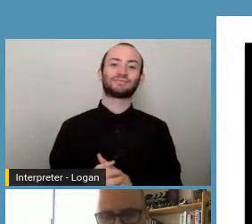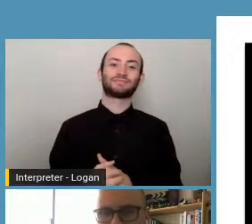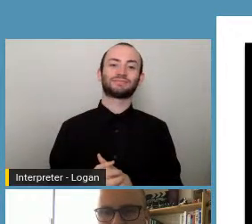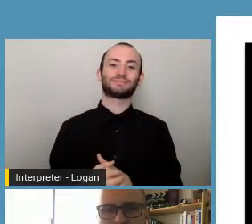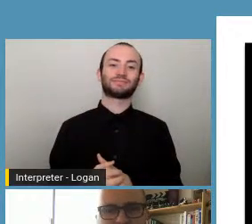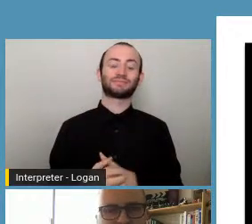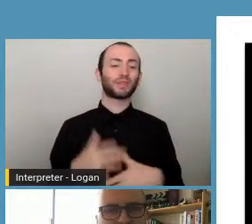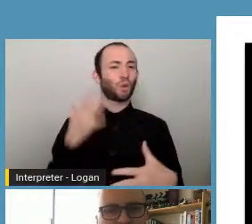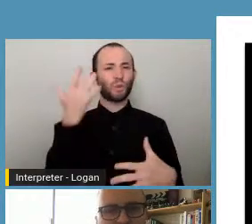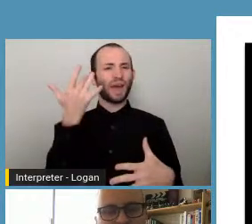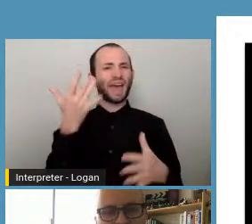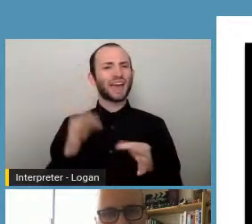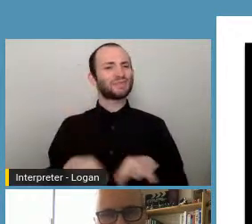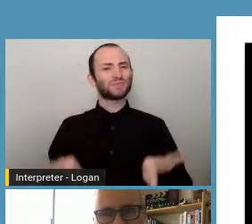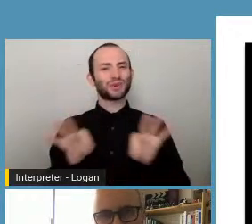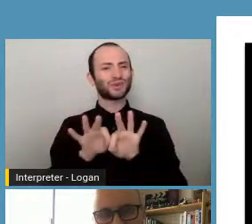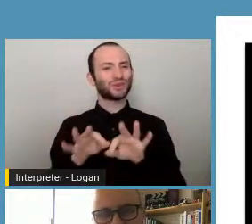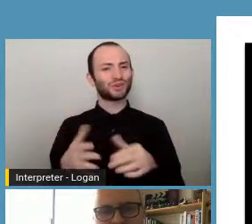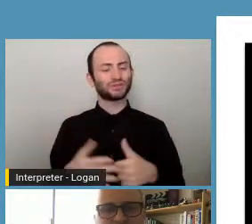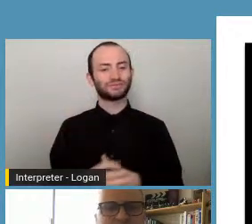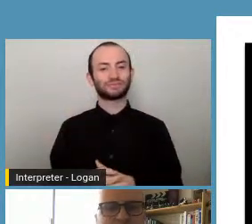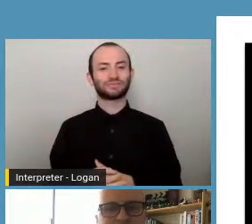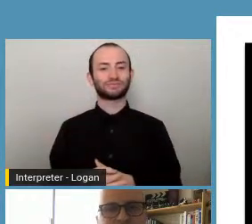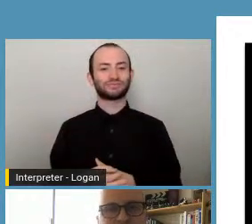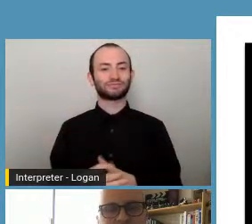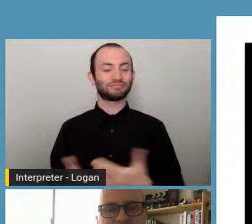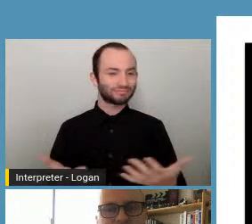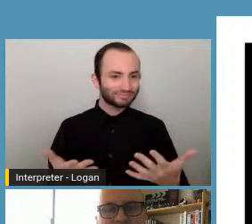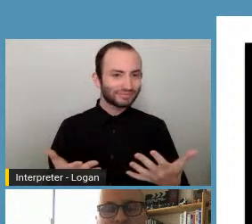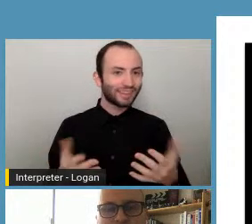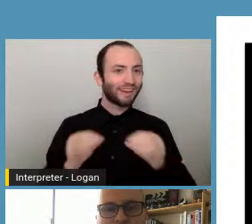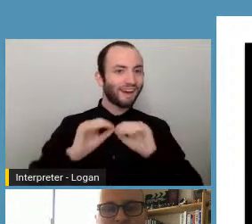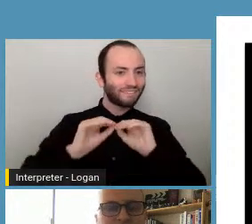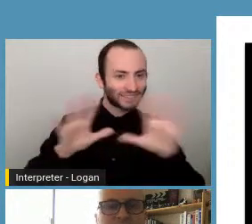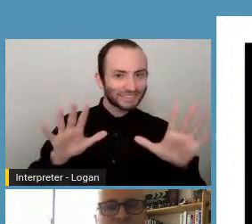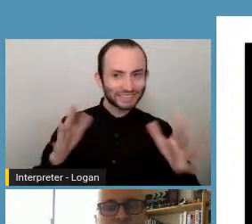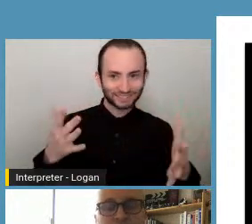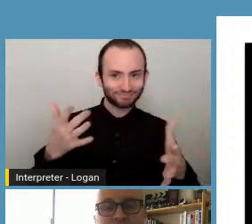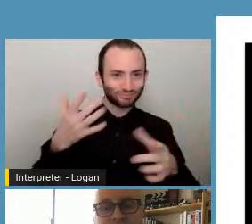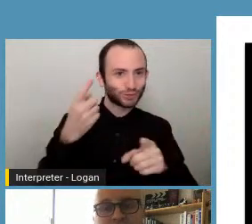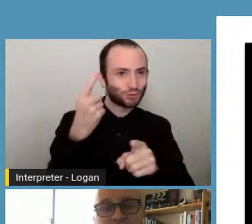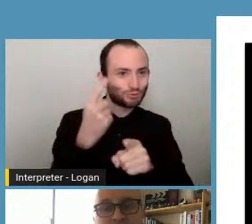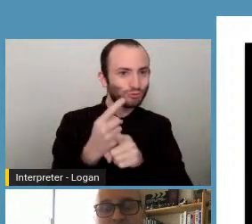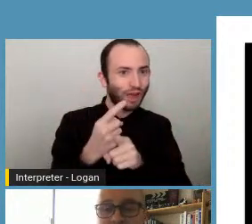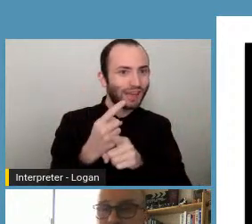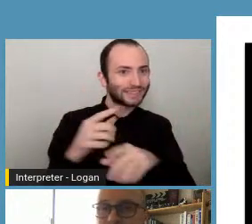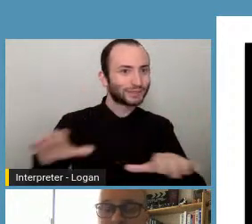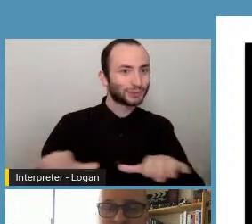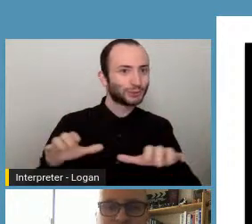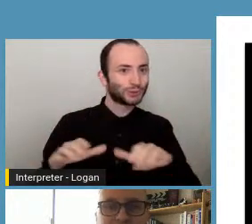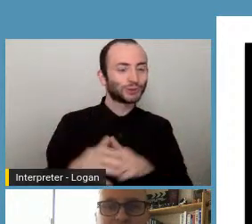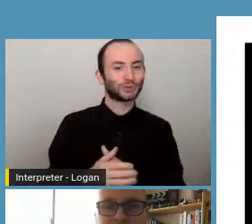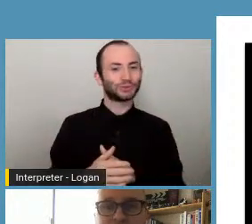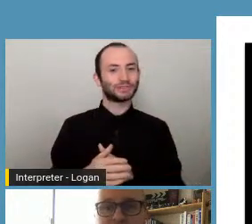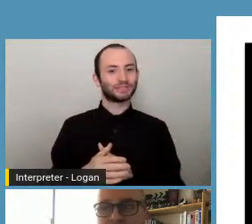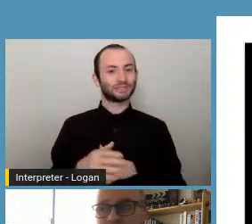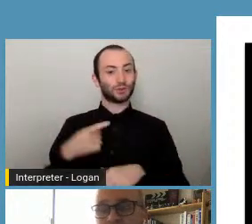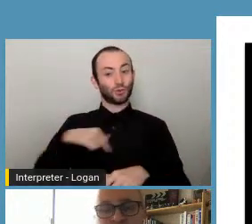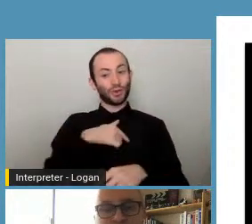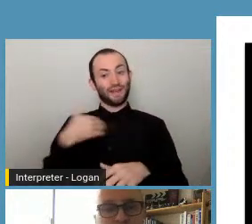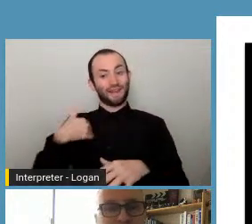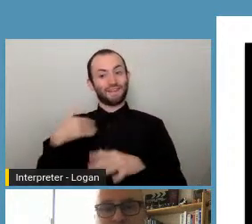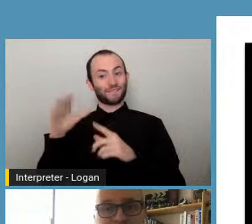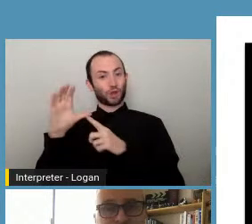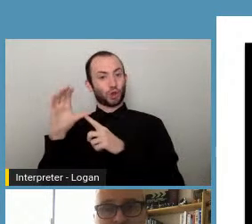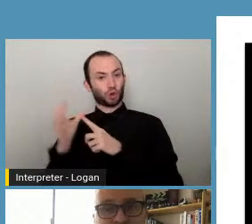Now, why does this matter? Well, obviously, this is the right thing to do. As a cultural organization, we have responsibilities